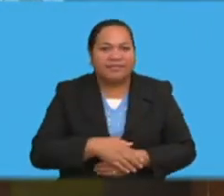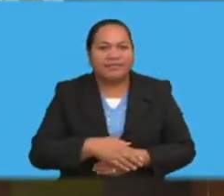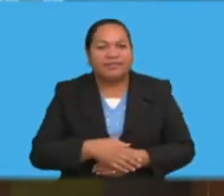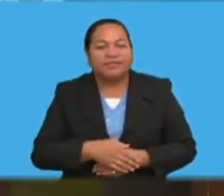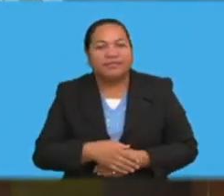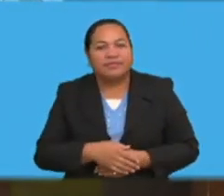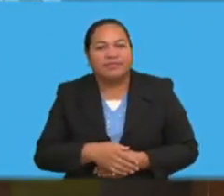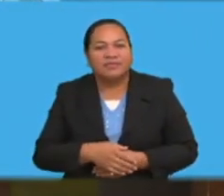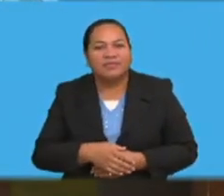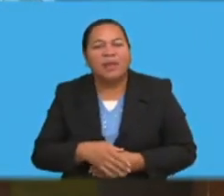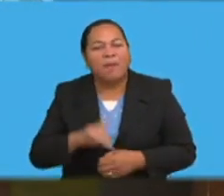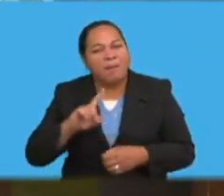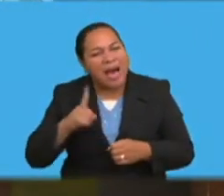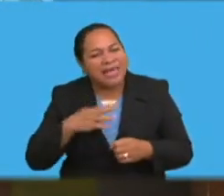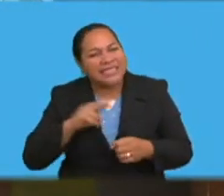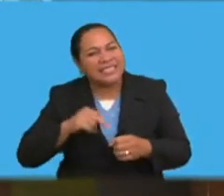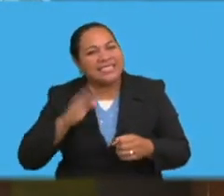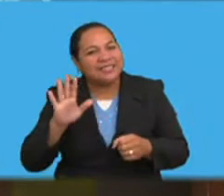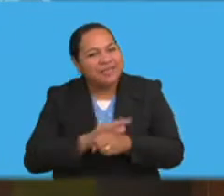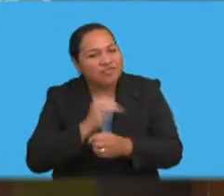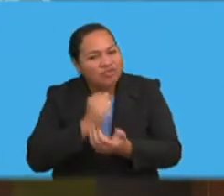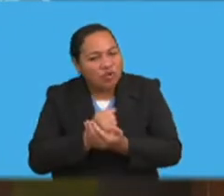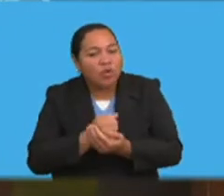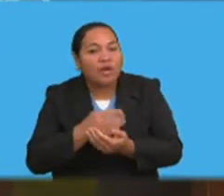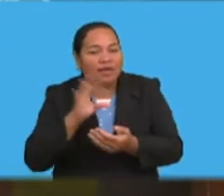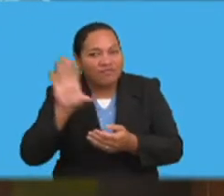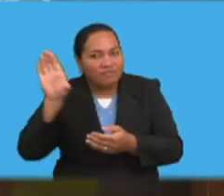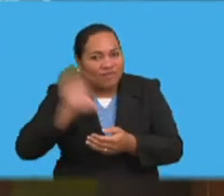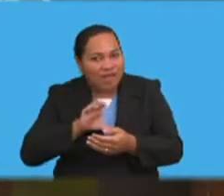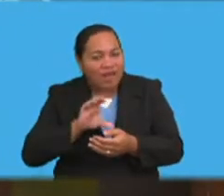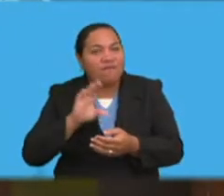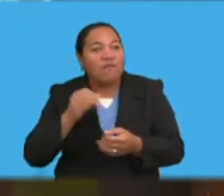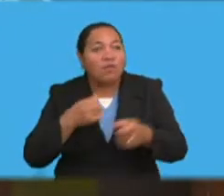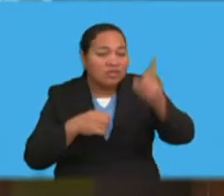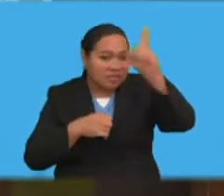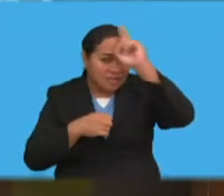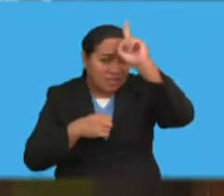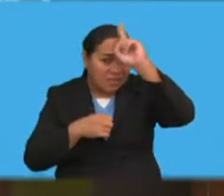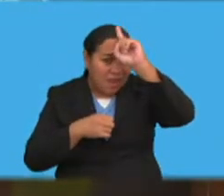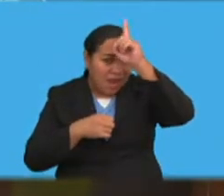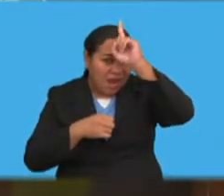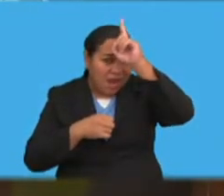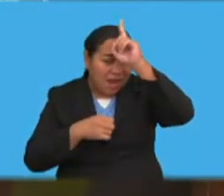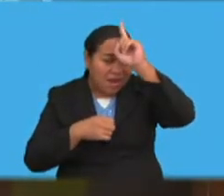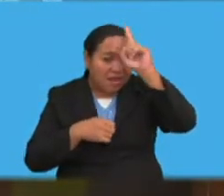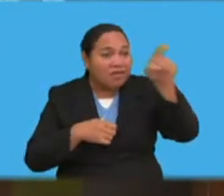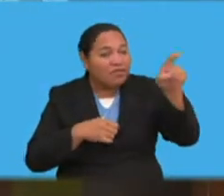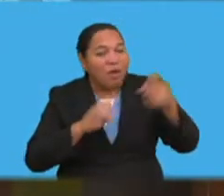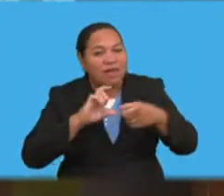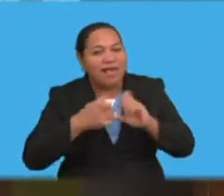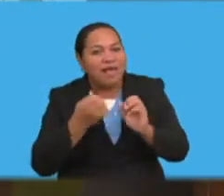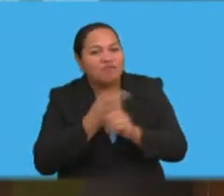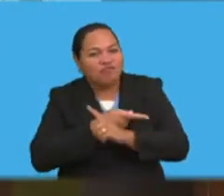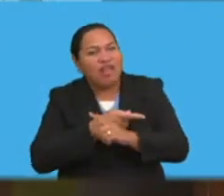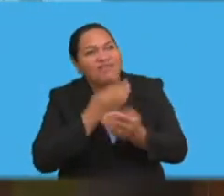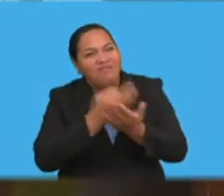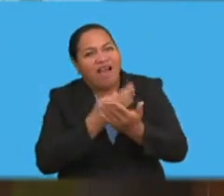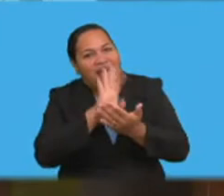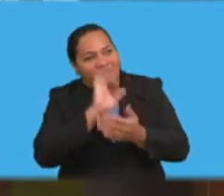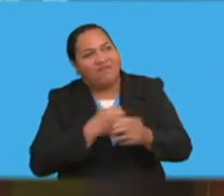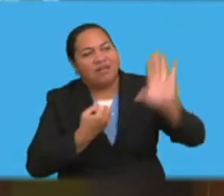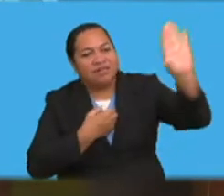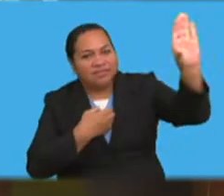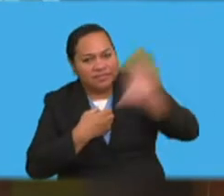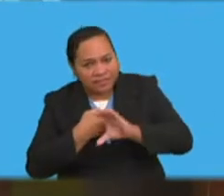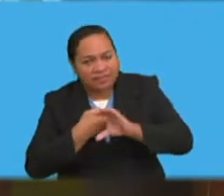need to ensure that we get the funding first from the German Environmental Fund, which is the Climate Change Fund, Madam Speaker. And that fund,